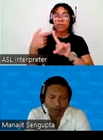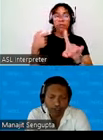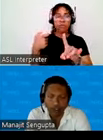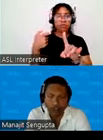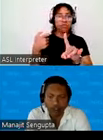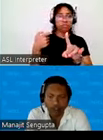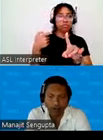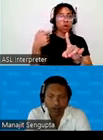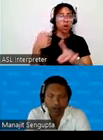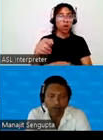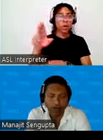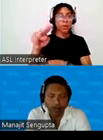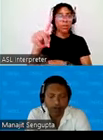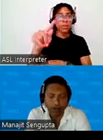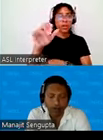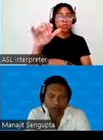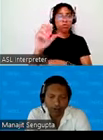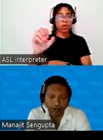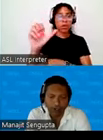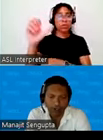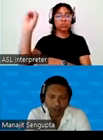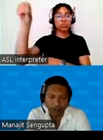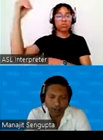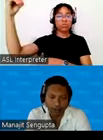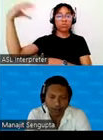Database. The National Solar Radiation Database